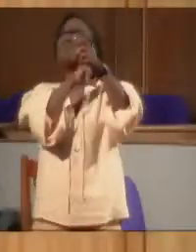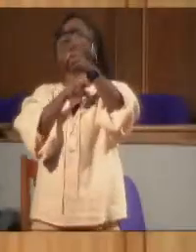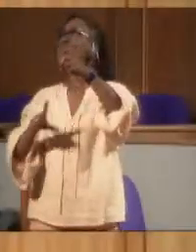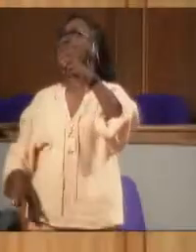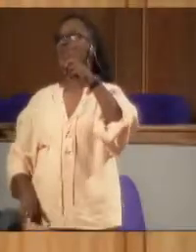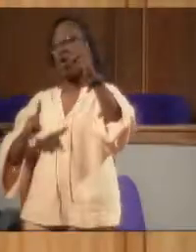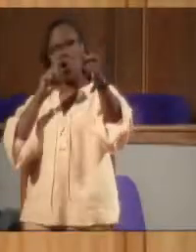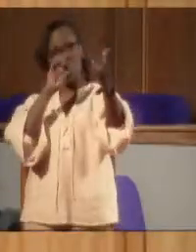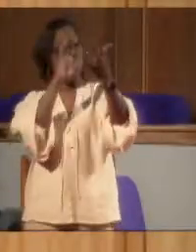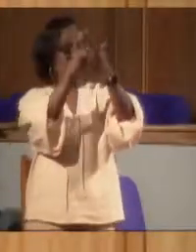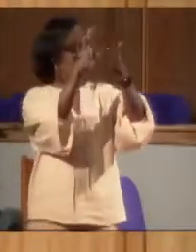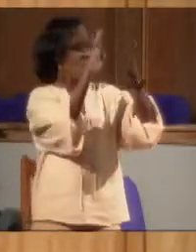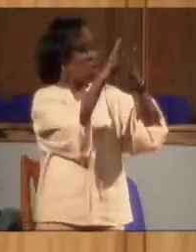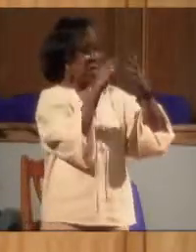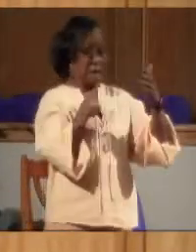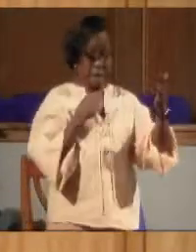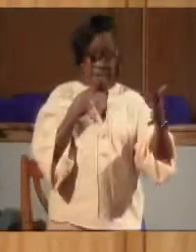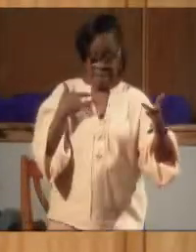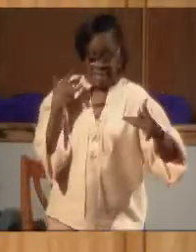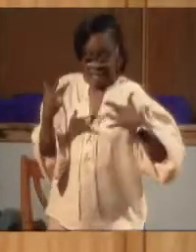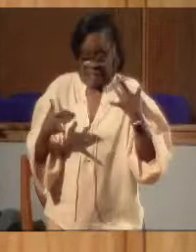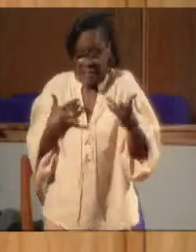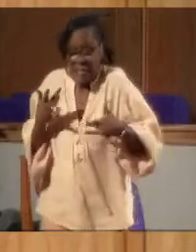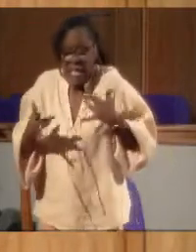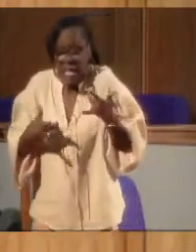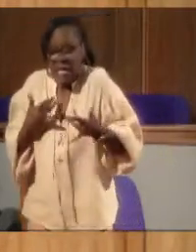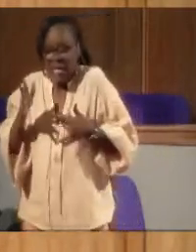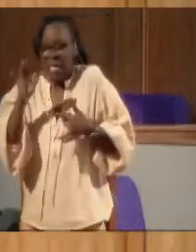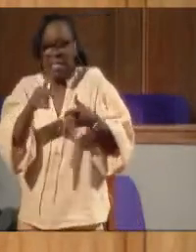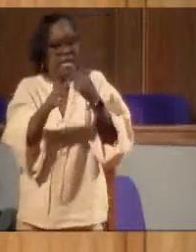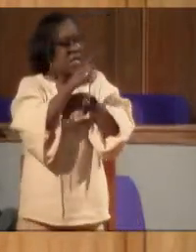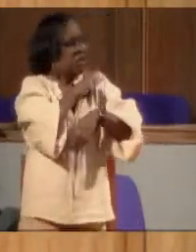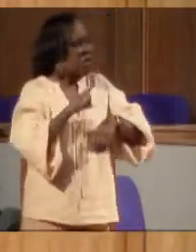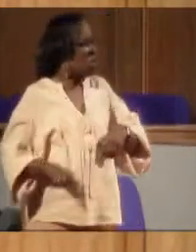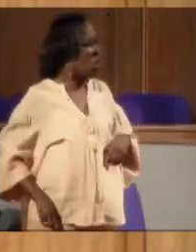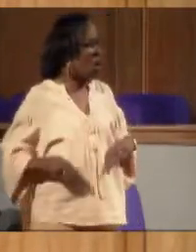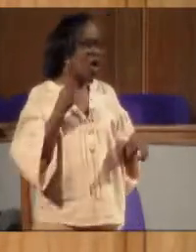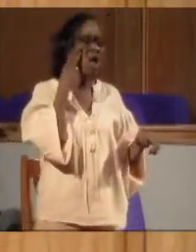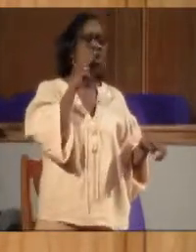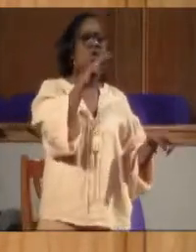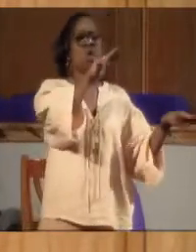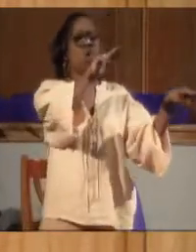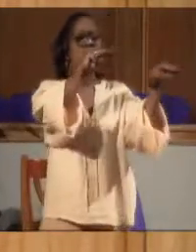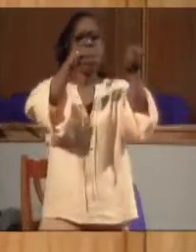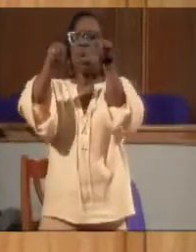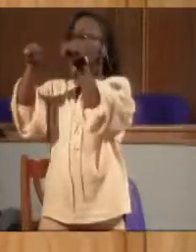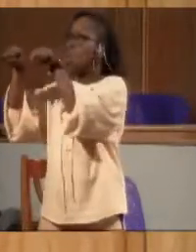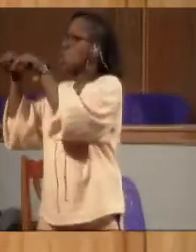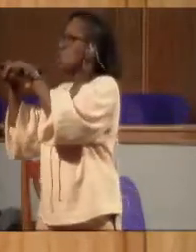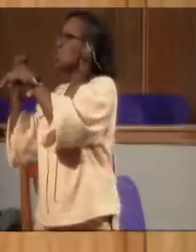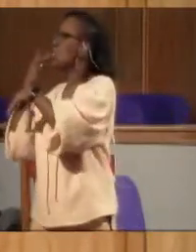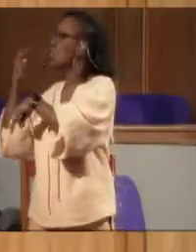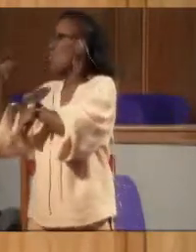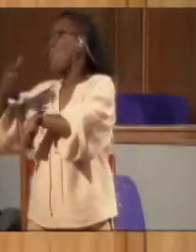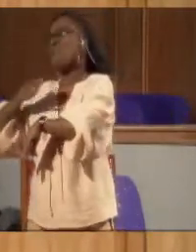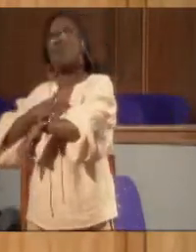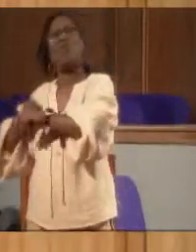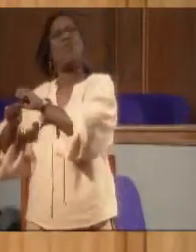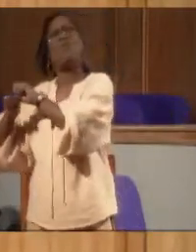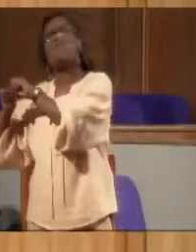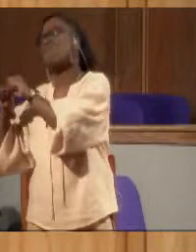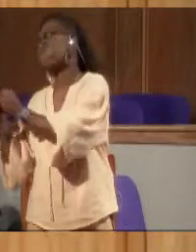don't know about you, but I'm excited that the Lord looked over the banister of eternity and saw my